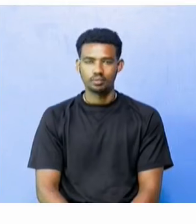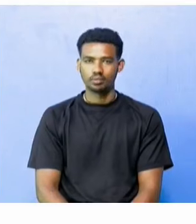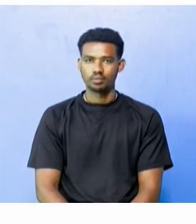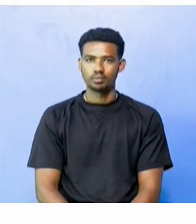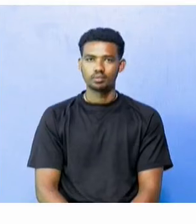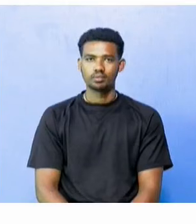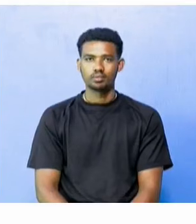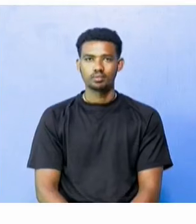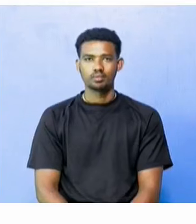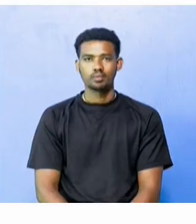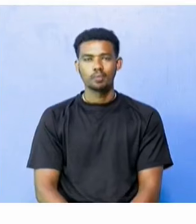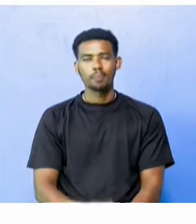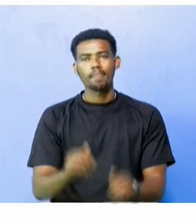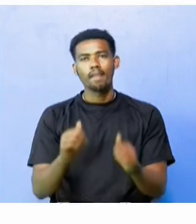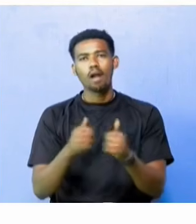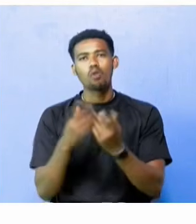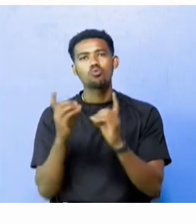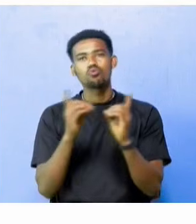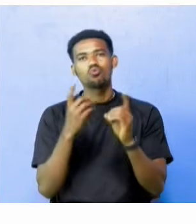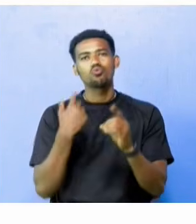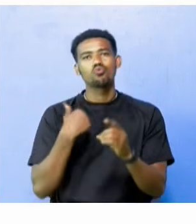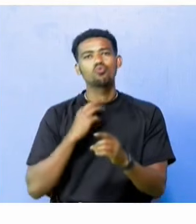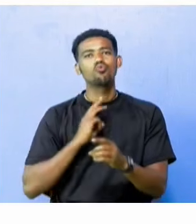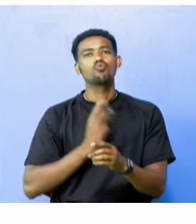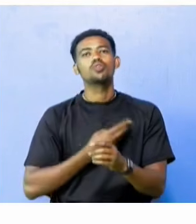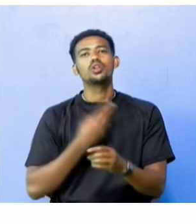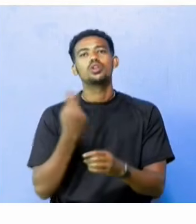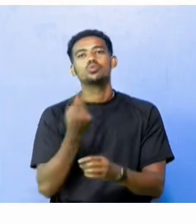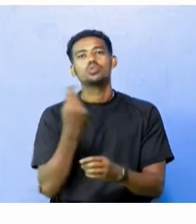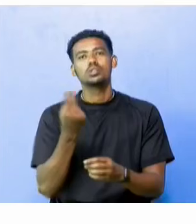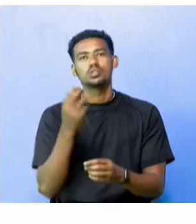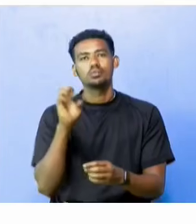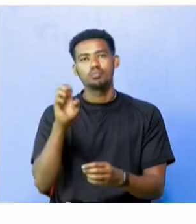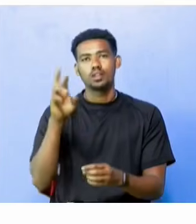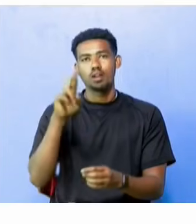Fast. How do we use it? Faster.